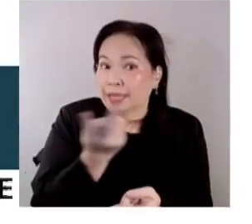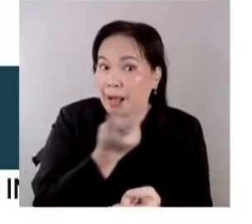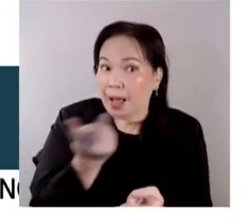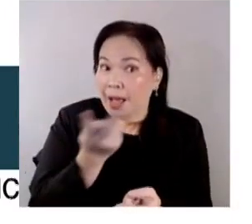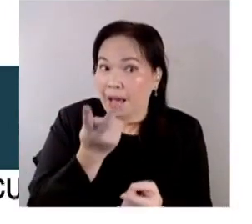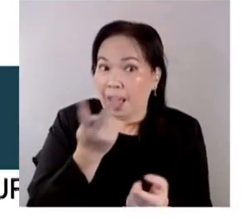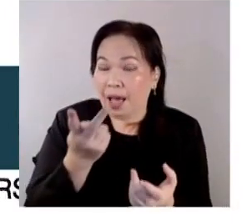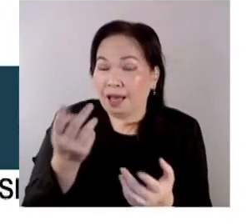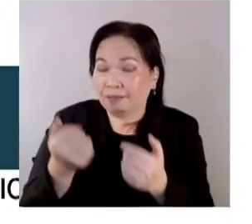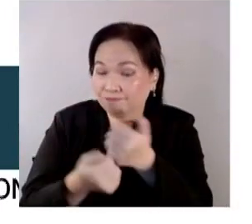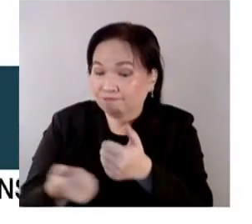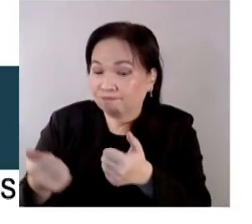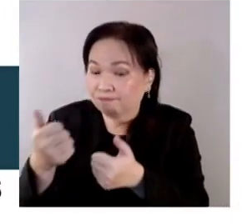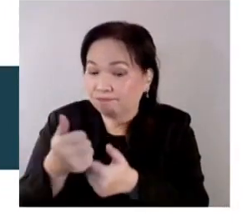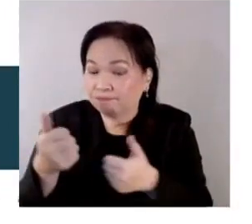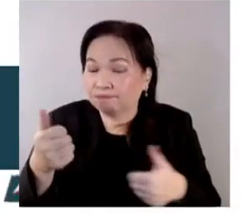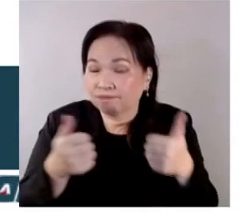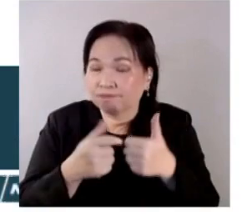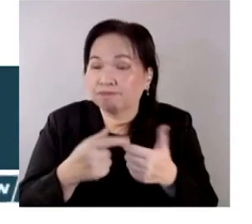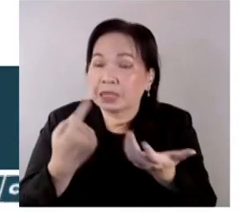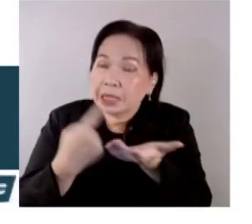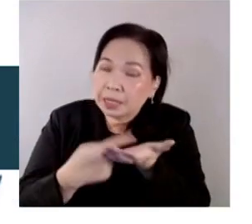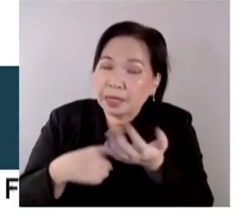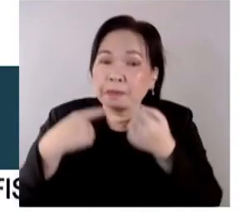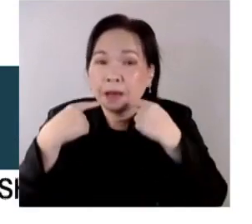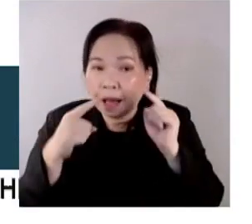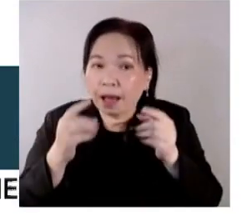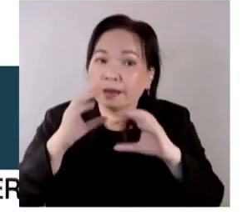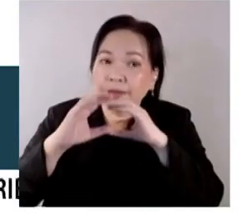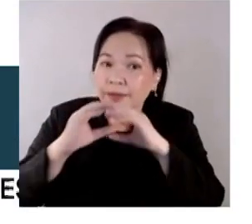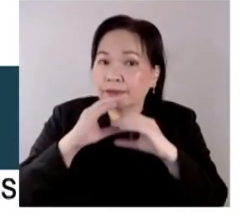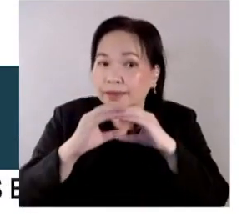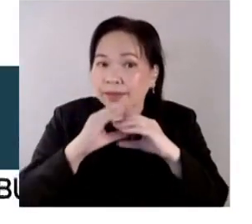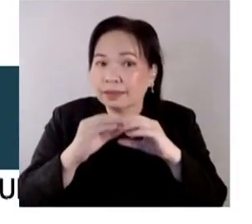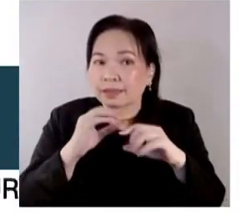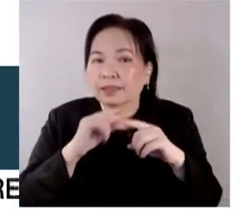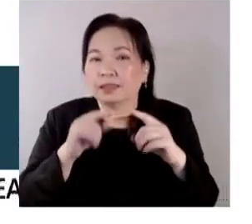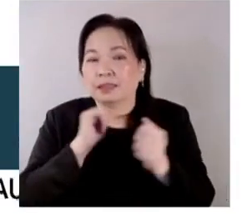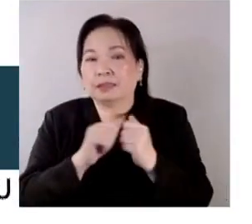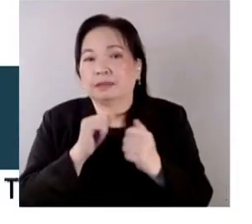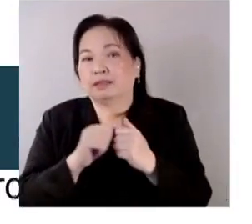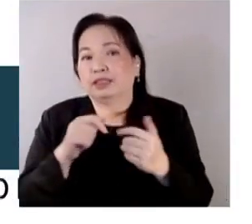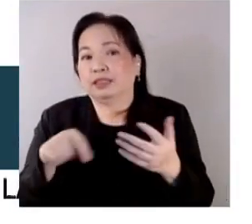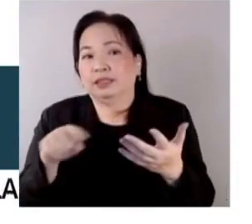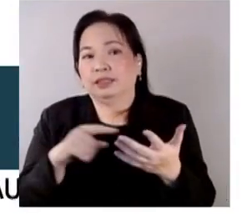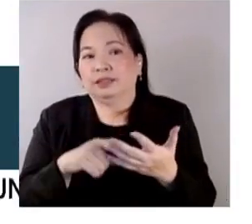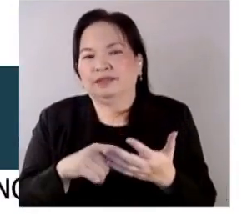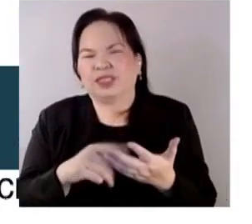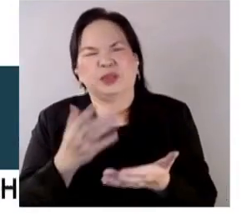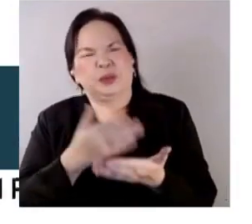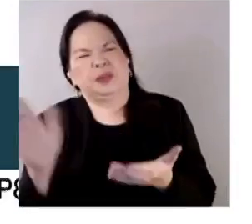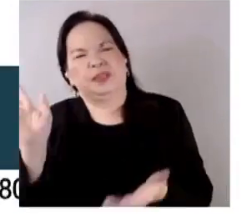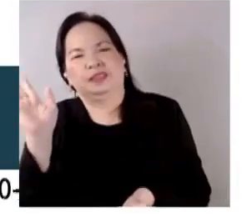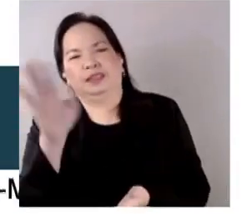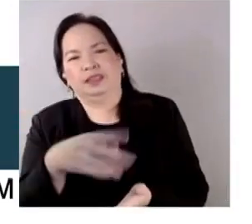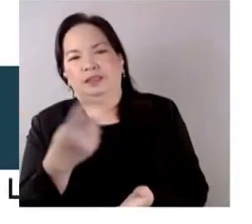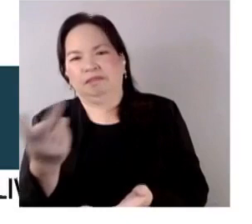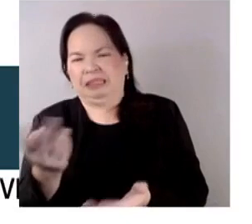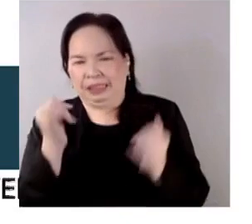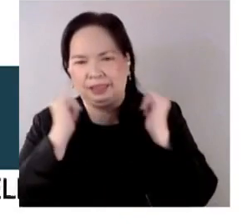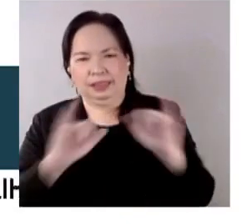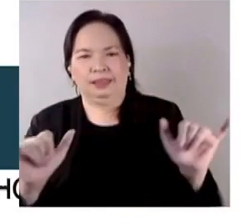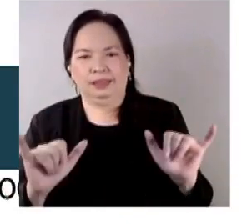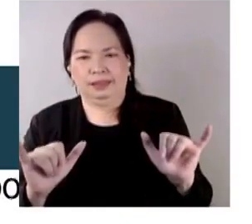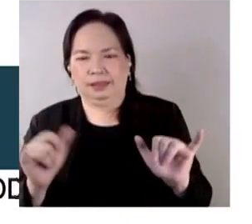rhetoric, I mean, is it a foregone conclusion that their intentions will remain the same and